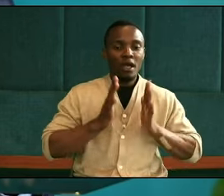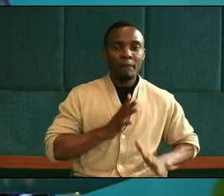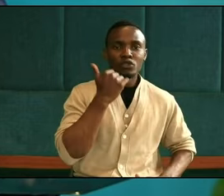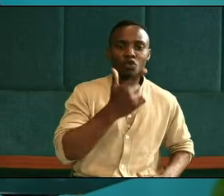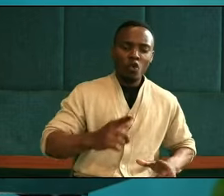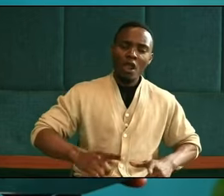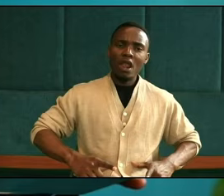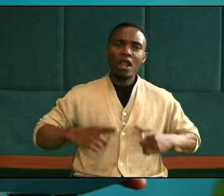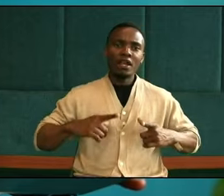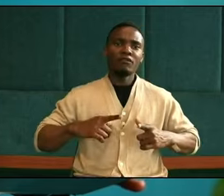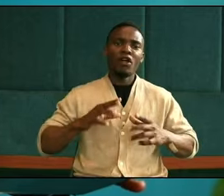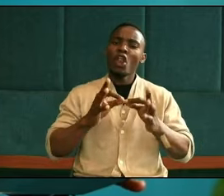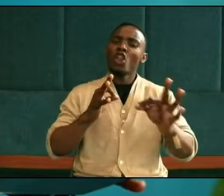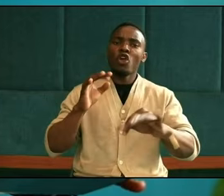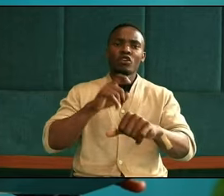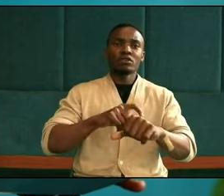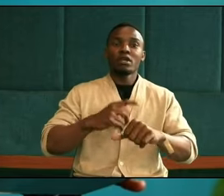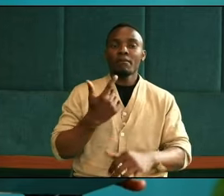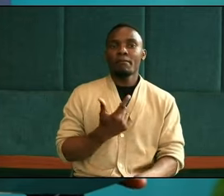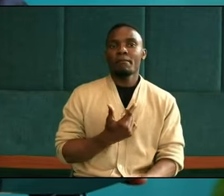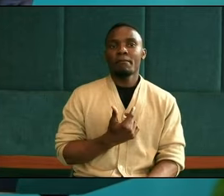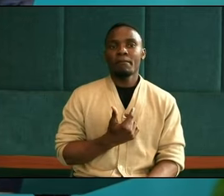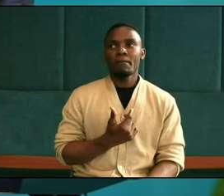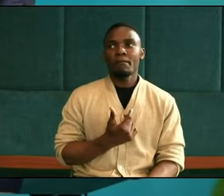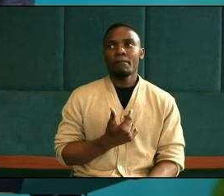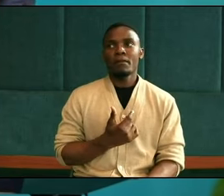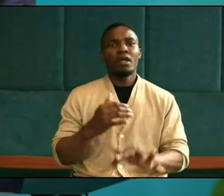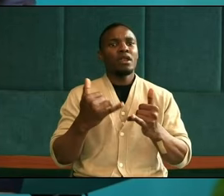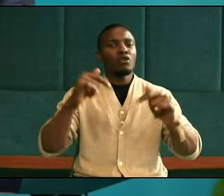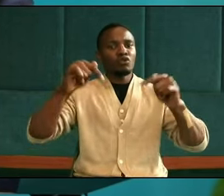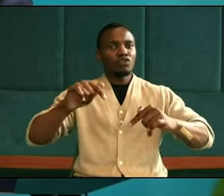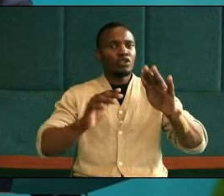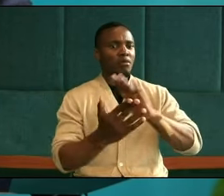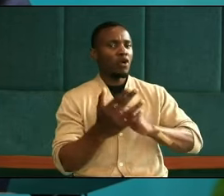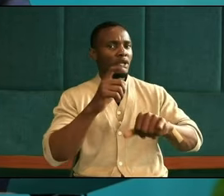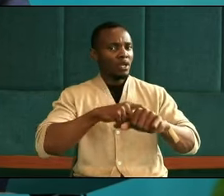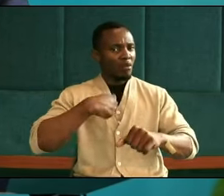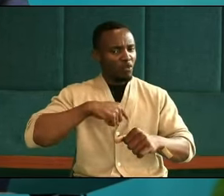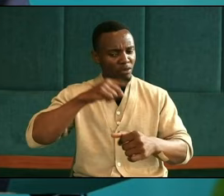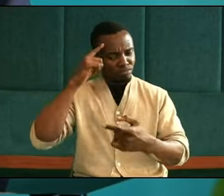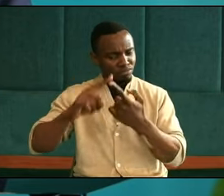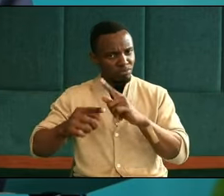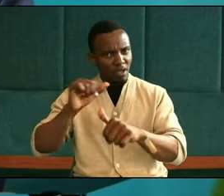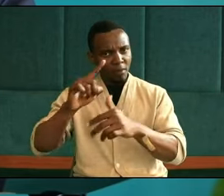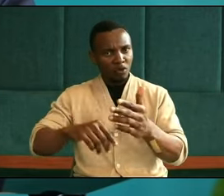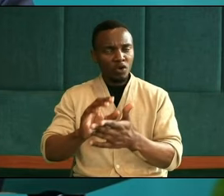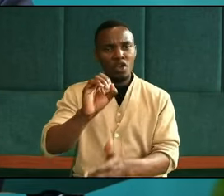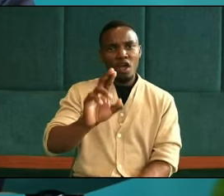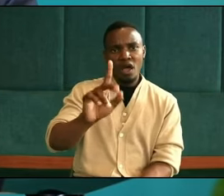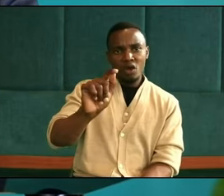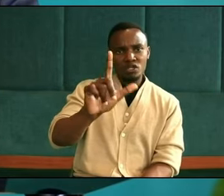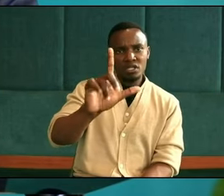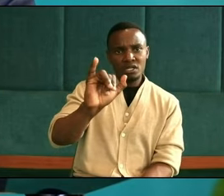else because they are outliers. And so this morning, as we reflect on outliers for mission, we are asking